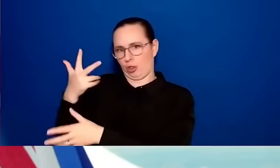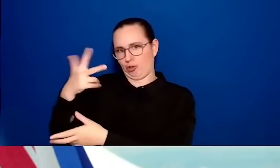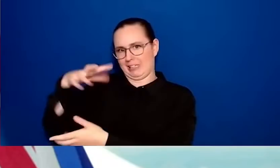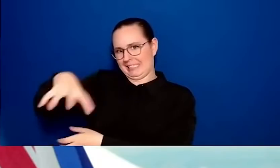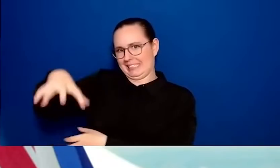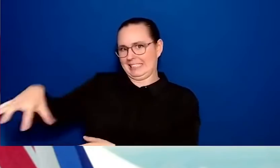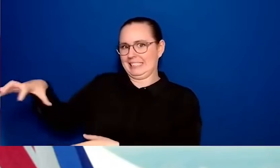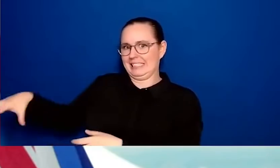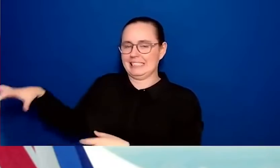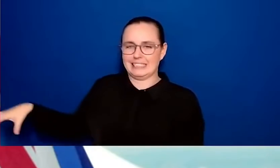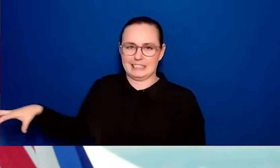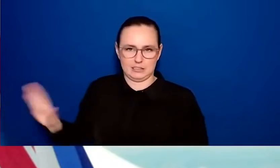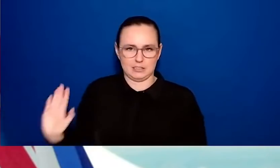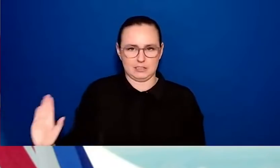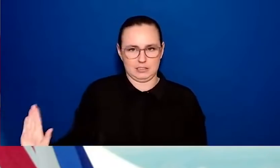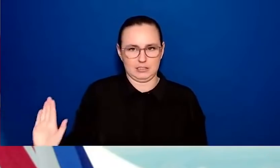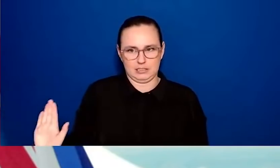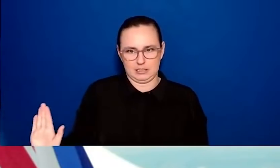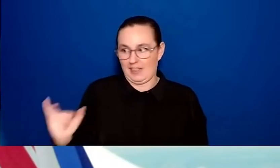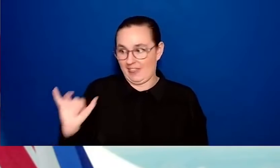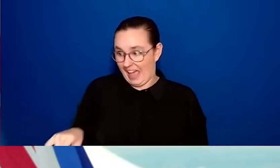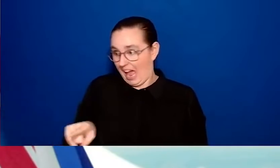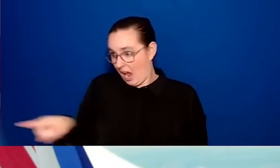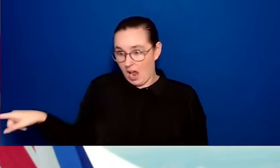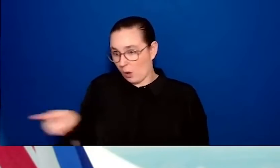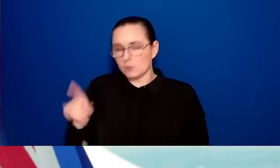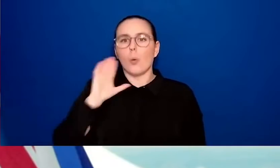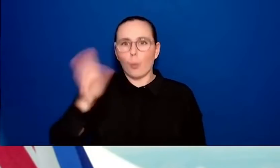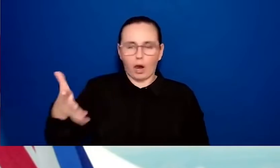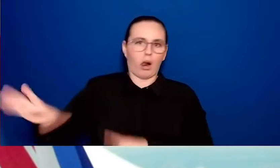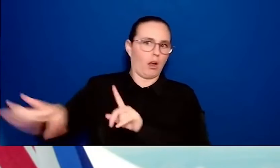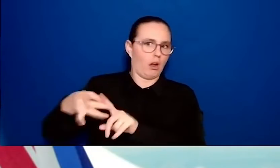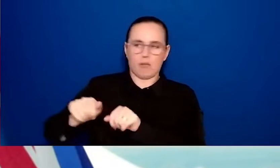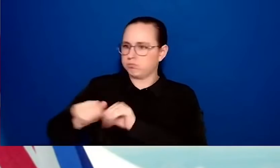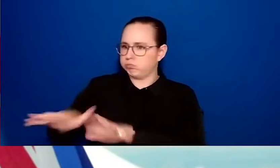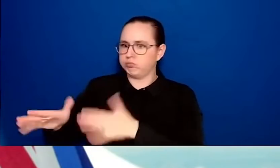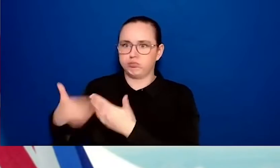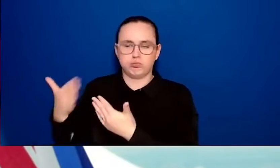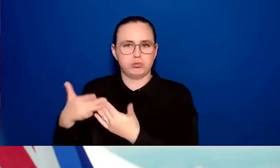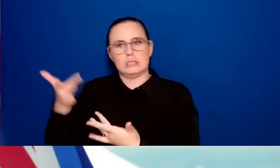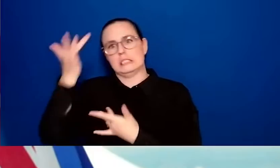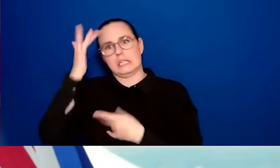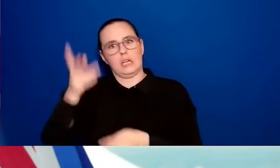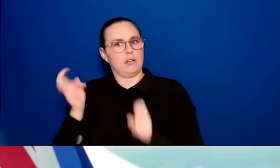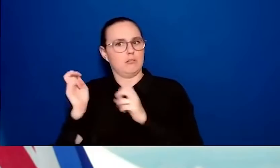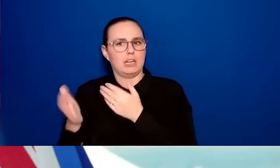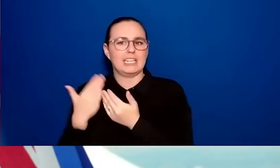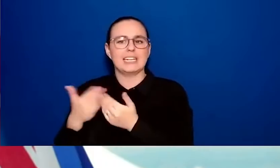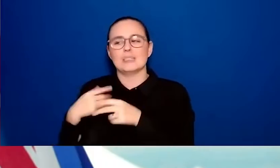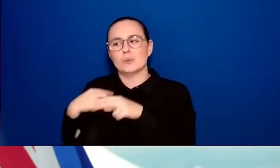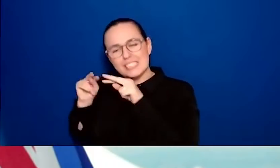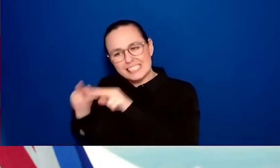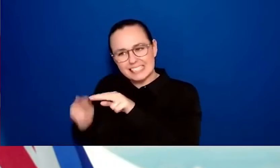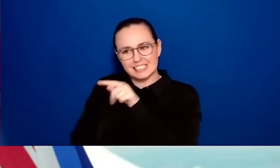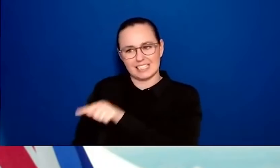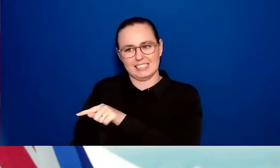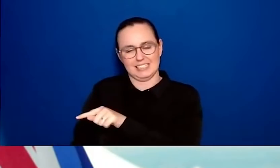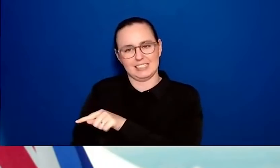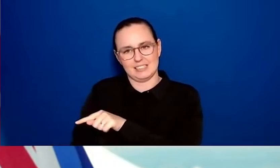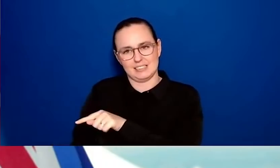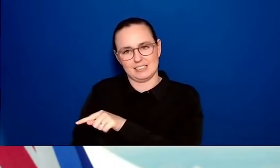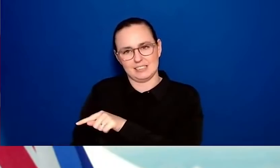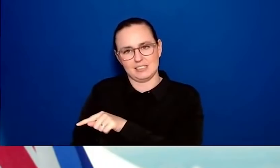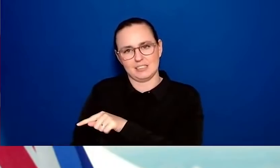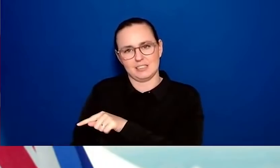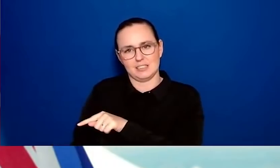has been particularly affected in acute care by COVID-19. So the need to do it across sectors, the need to ensure